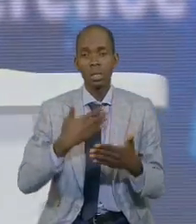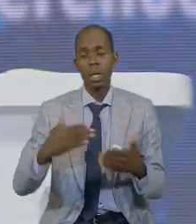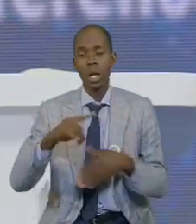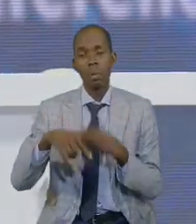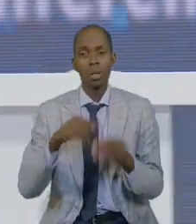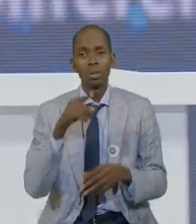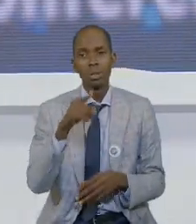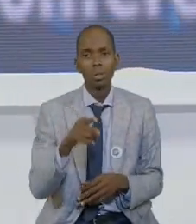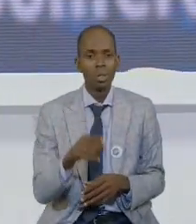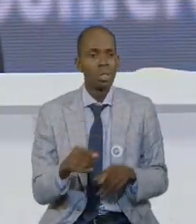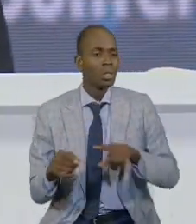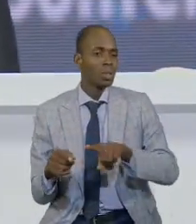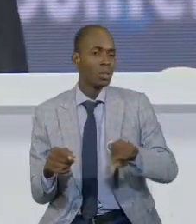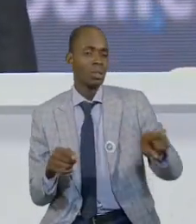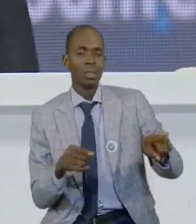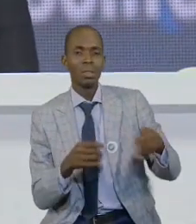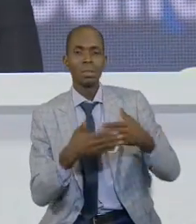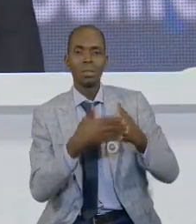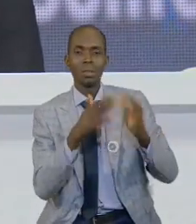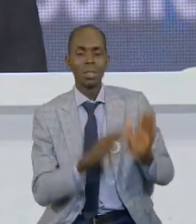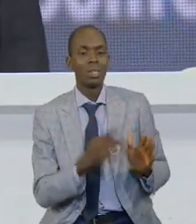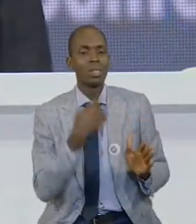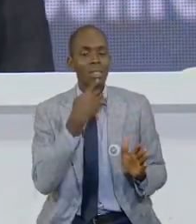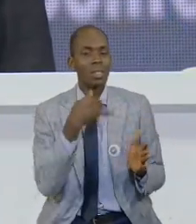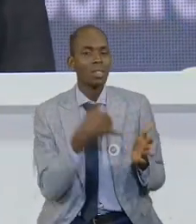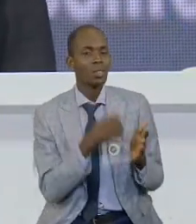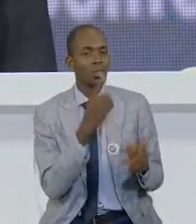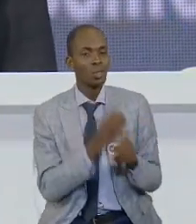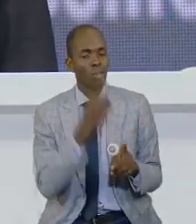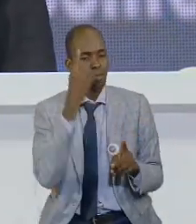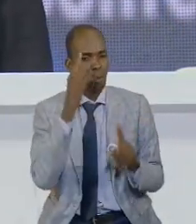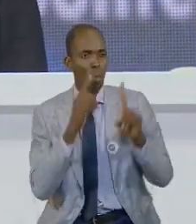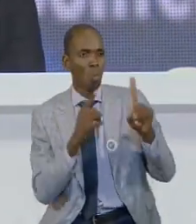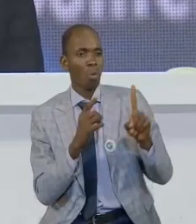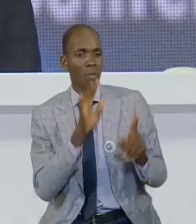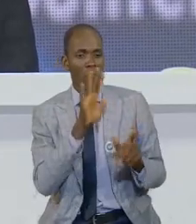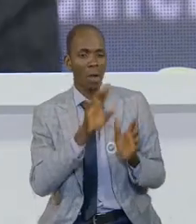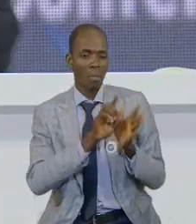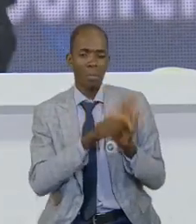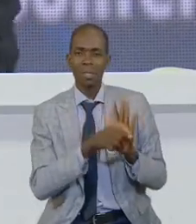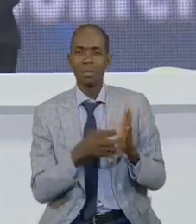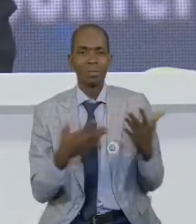say it for only one minute only five minutes foreign